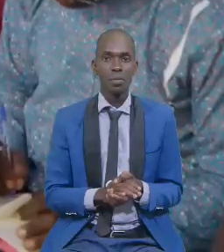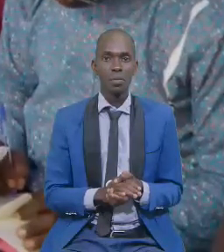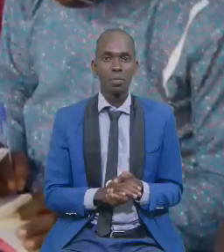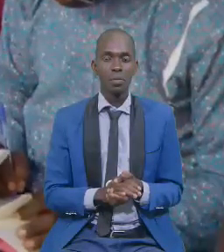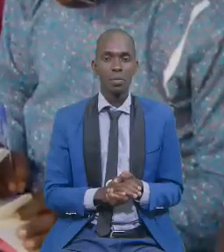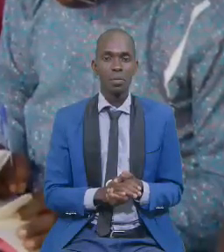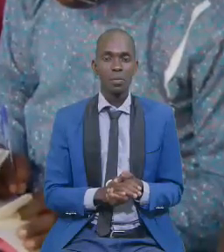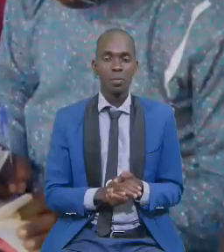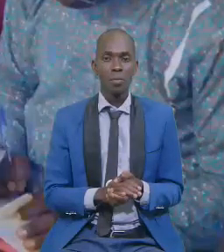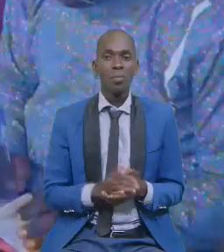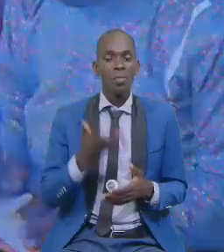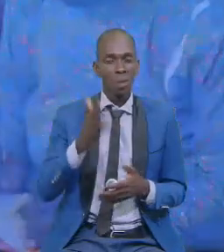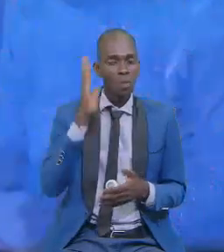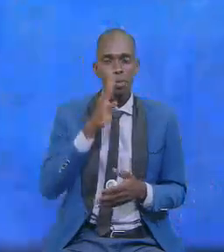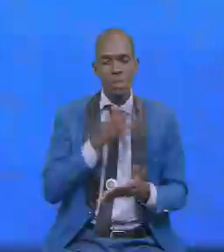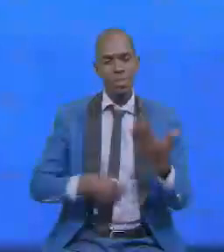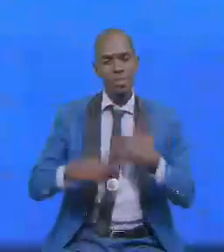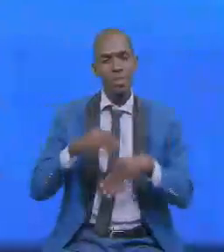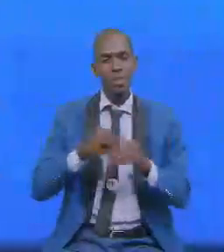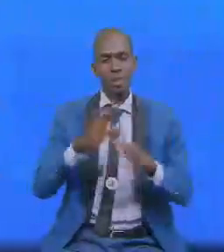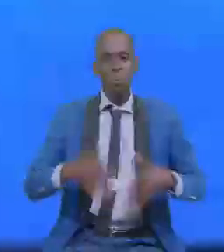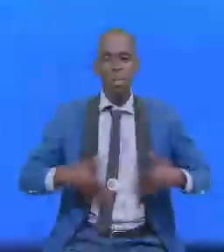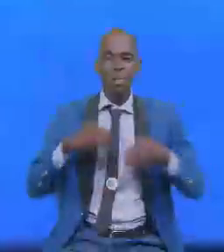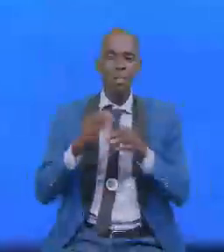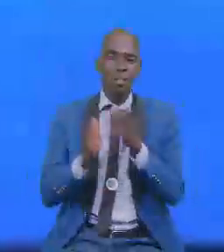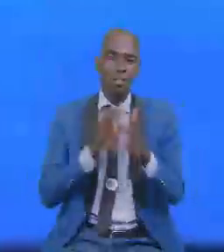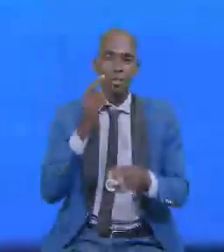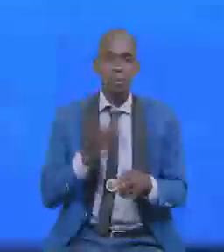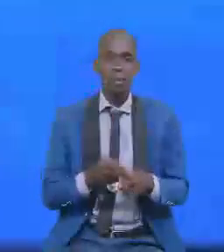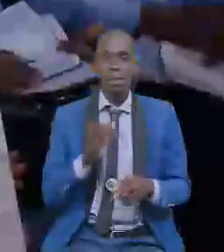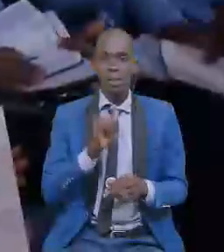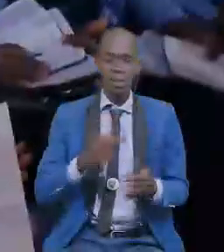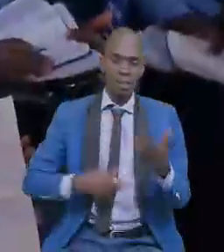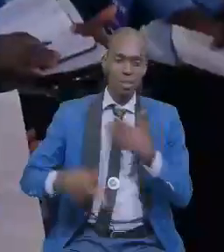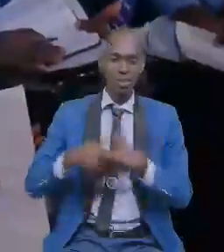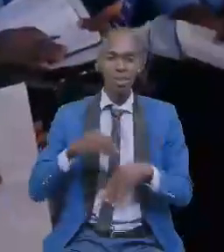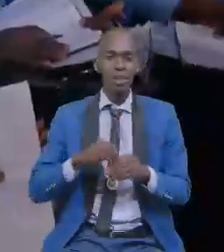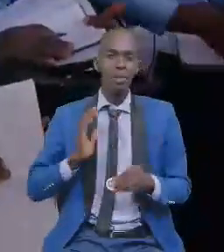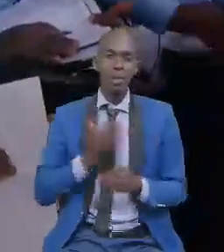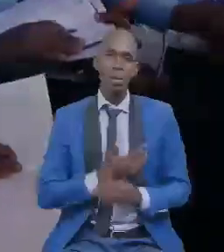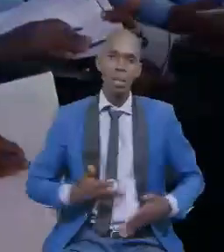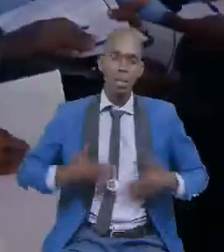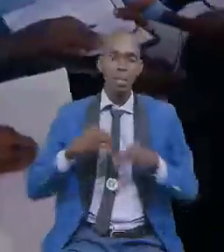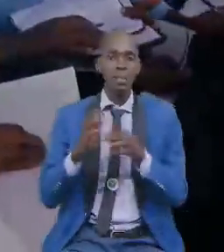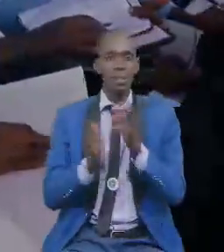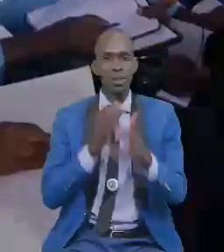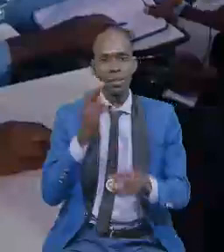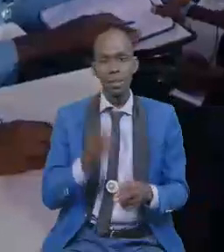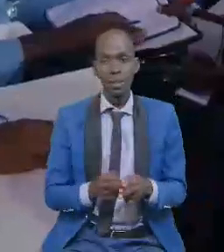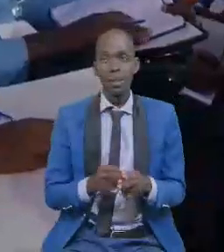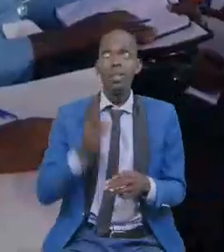There'll be a restoration in your life today. A restoration in our lives today. He visits